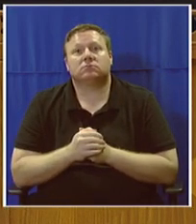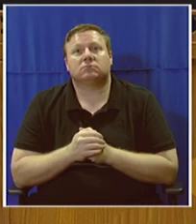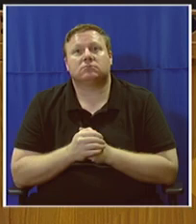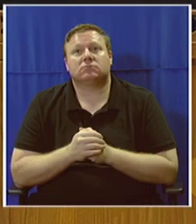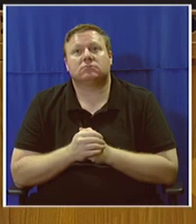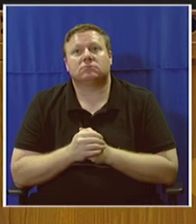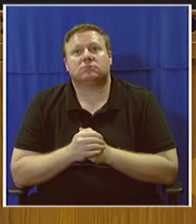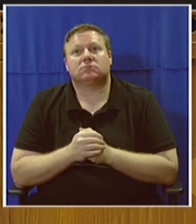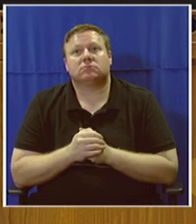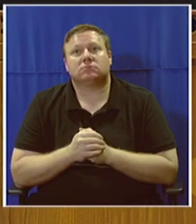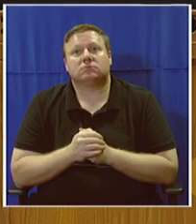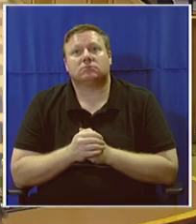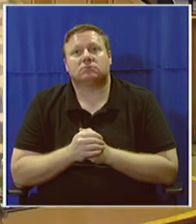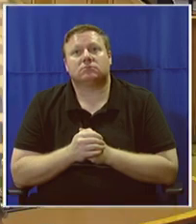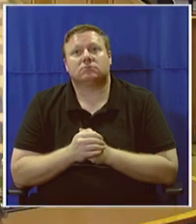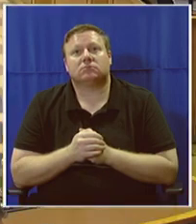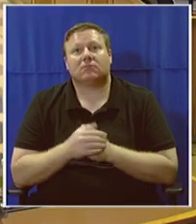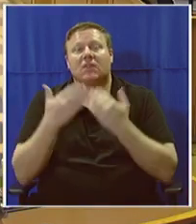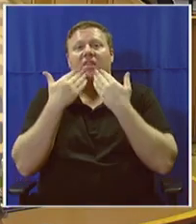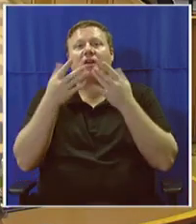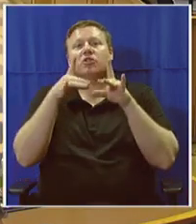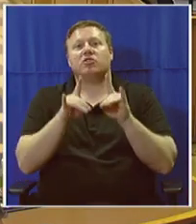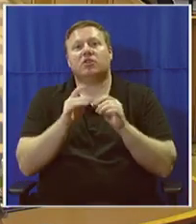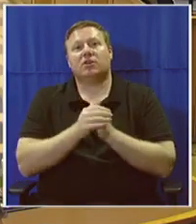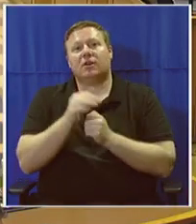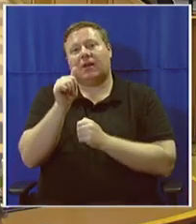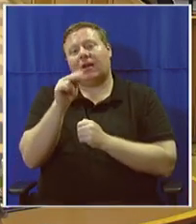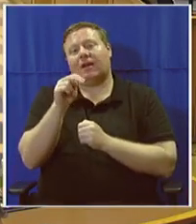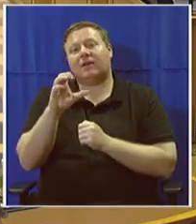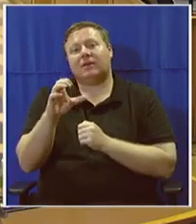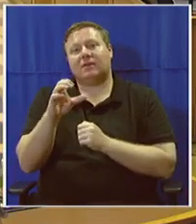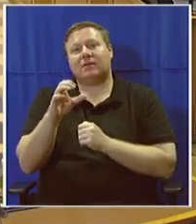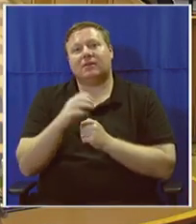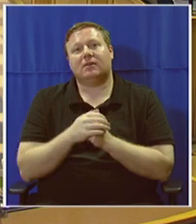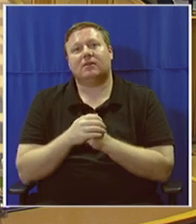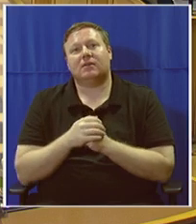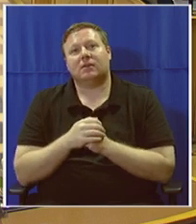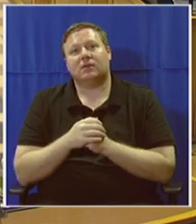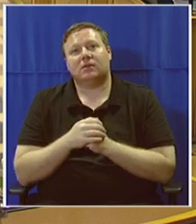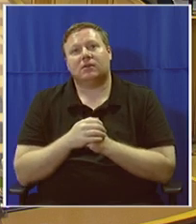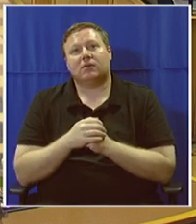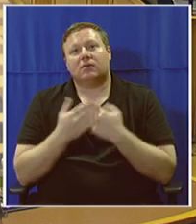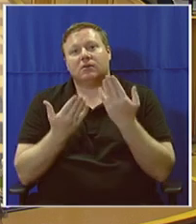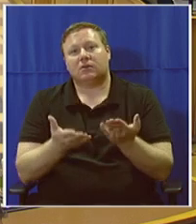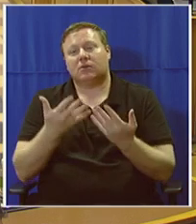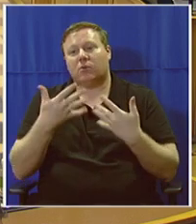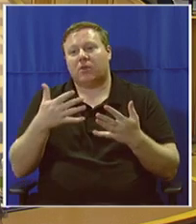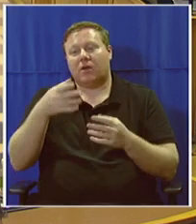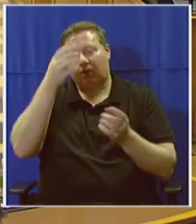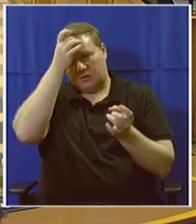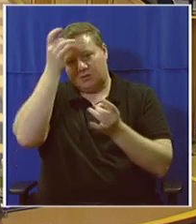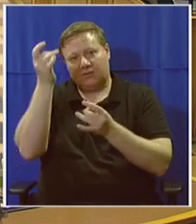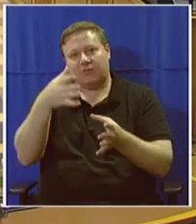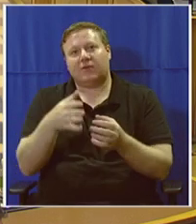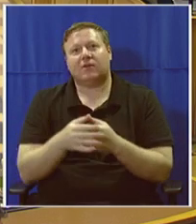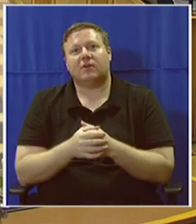Go to ANC. Thank you very much, Chair. The ANC National Congress moved without notice that the House notes that